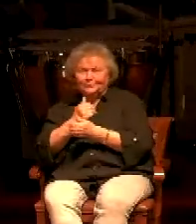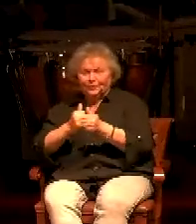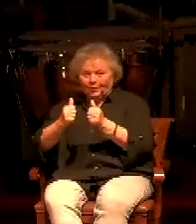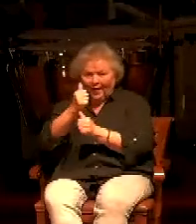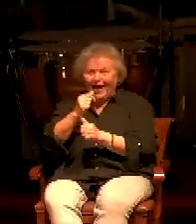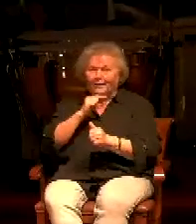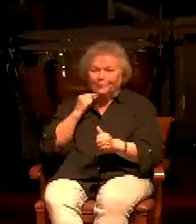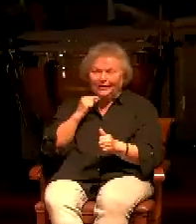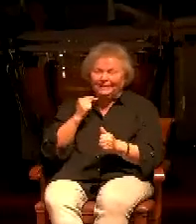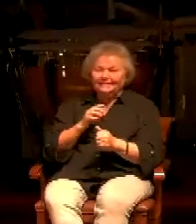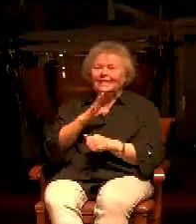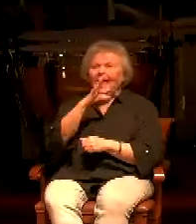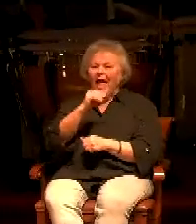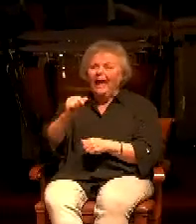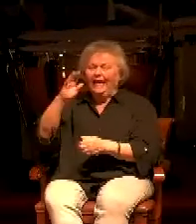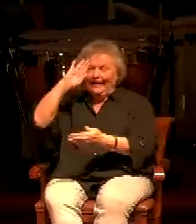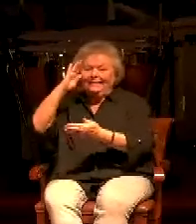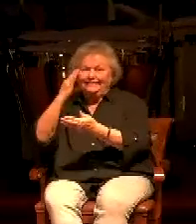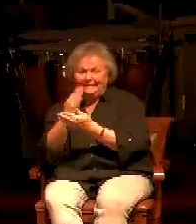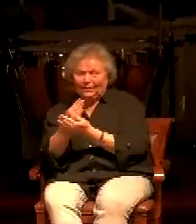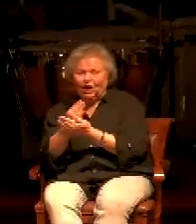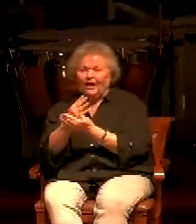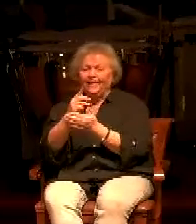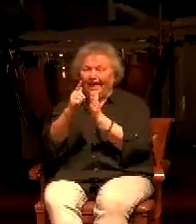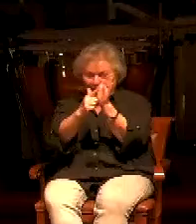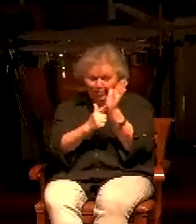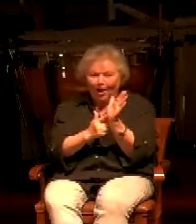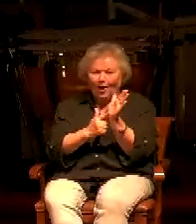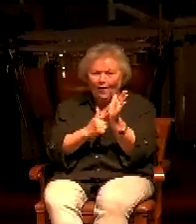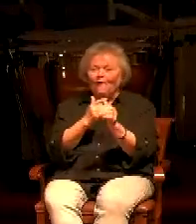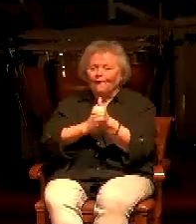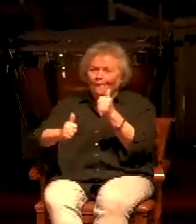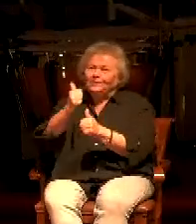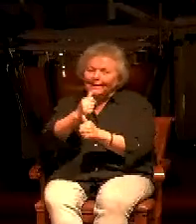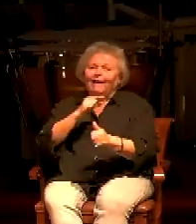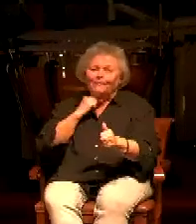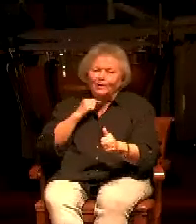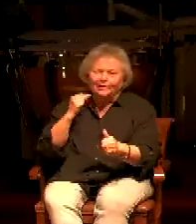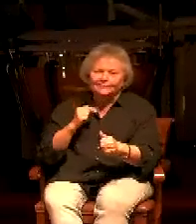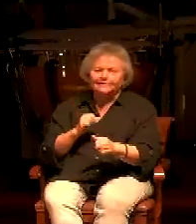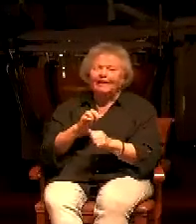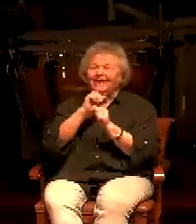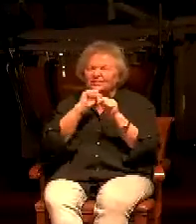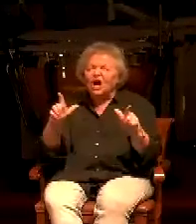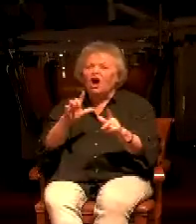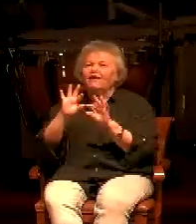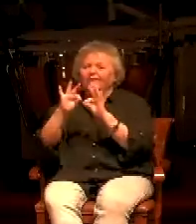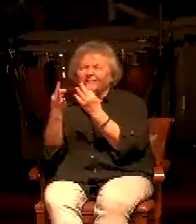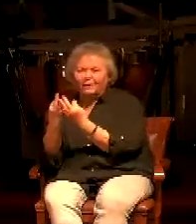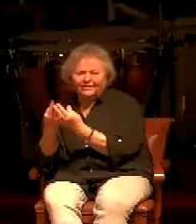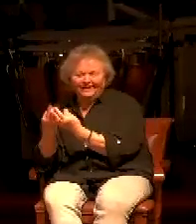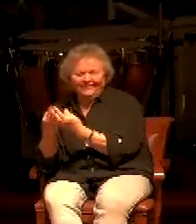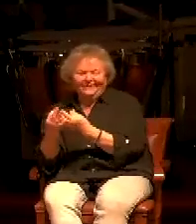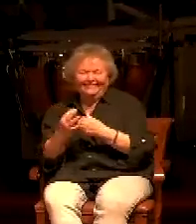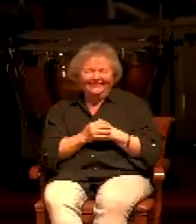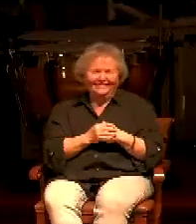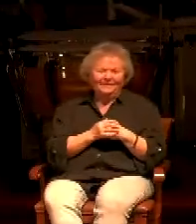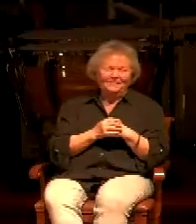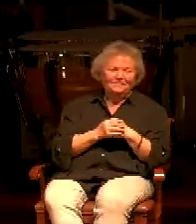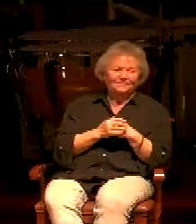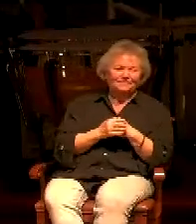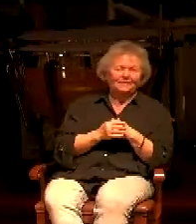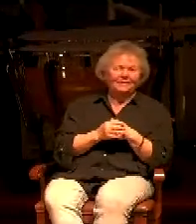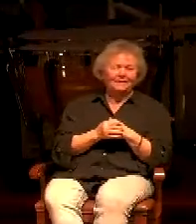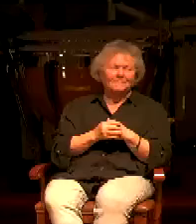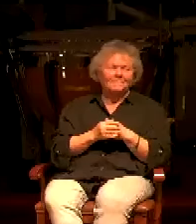So Ananias is like the Don Corleone of high priests. I told that in the first service. They did not laugh. I